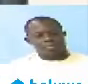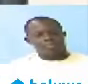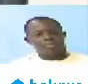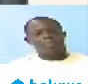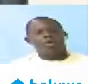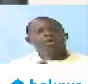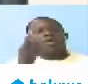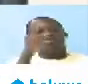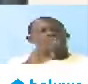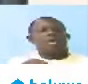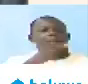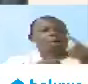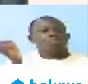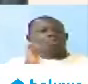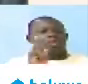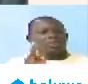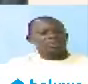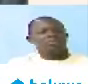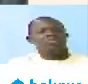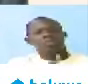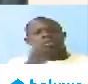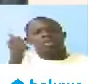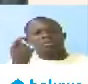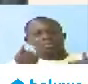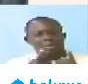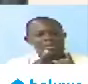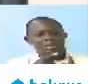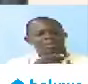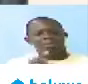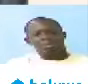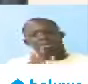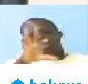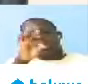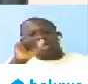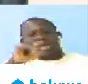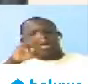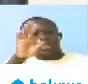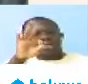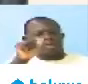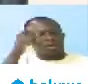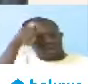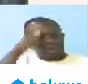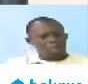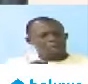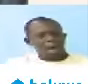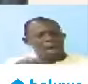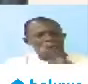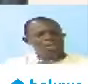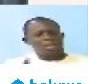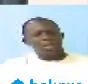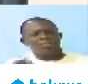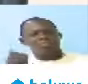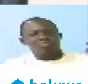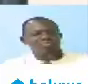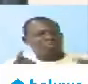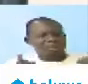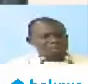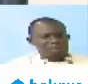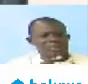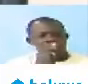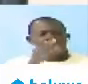The first is the Tantankoso. Follow Tantankoso. That proverb you remember.